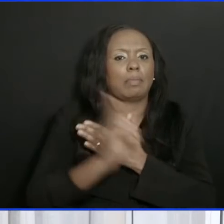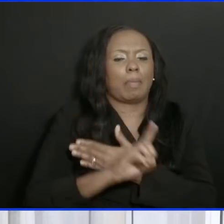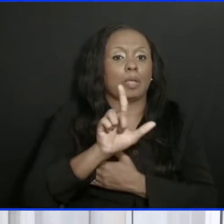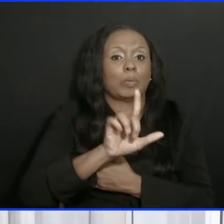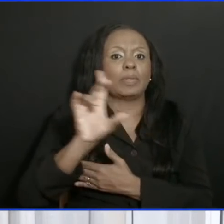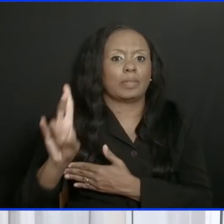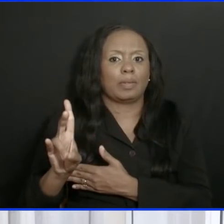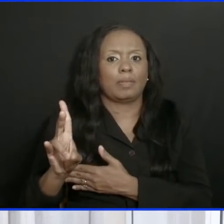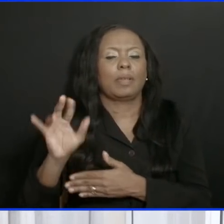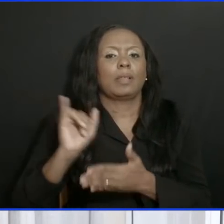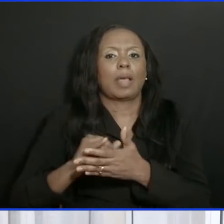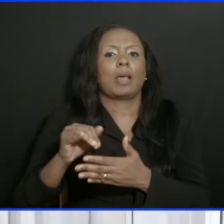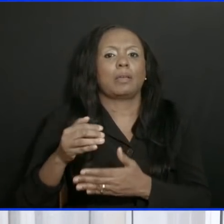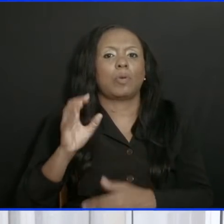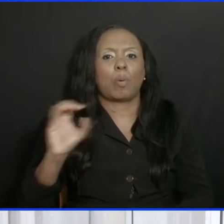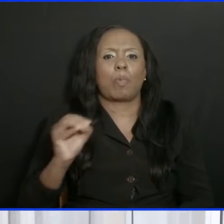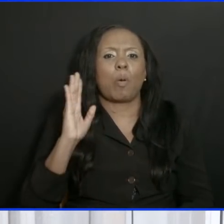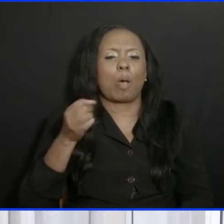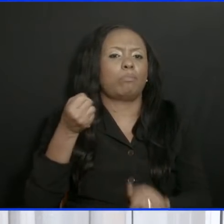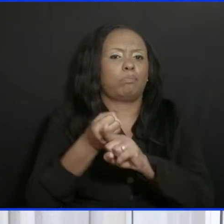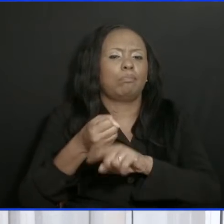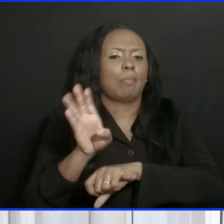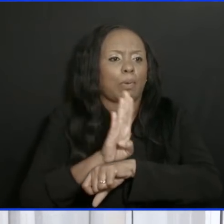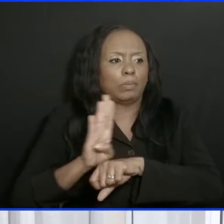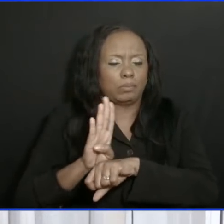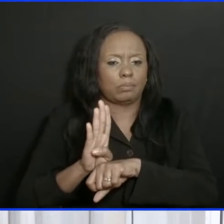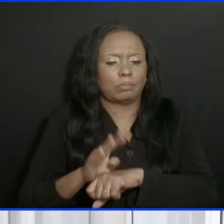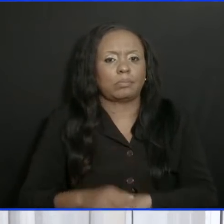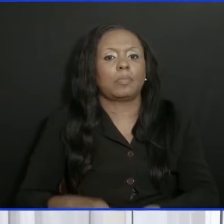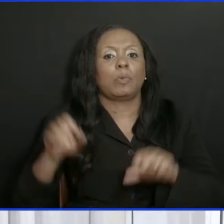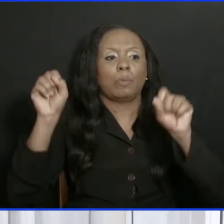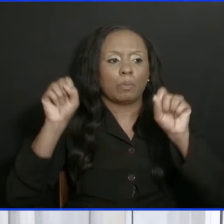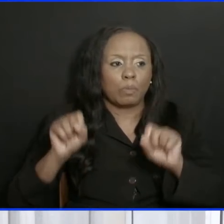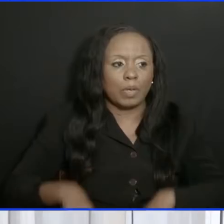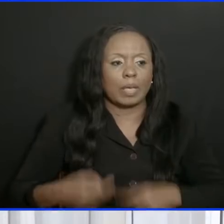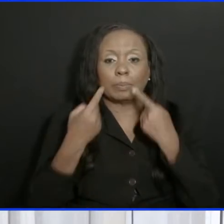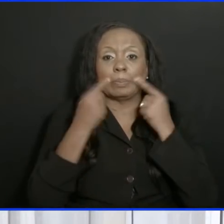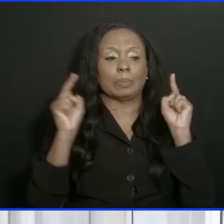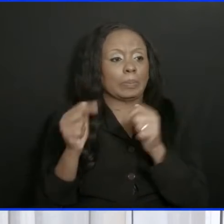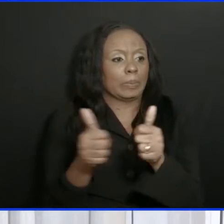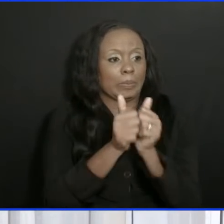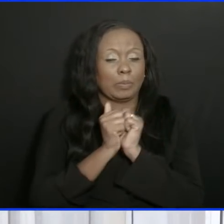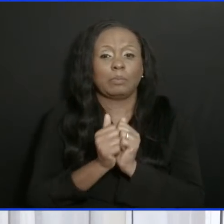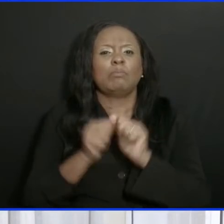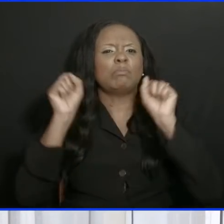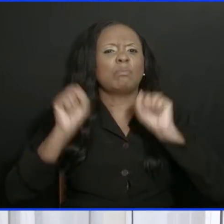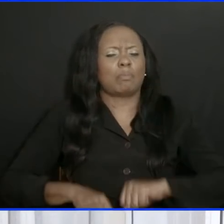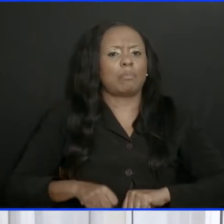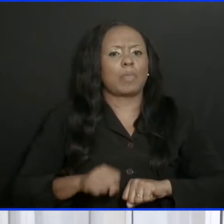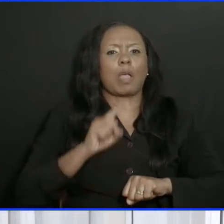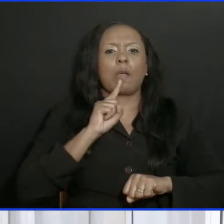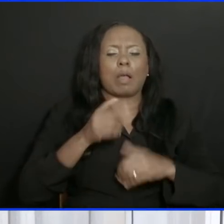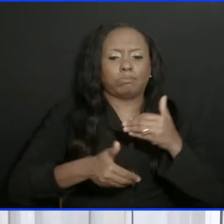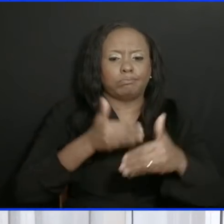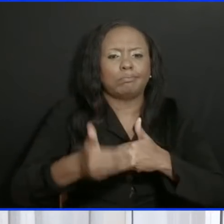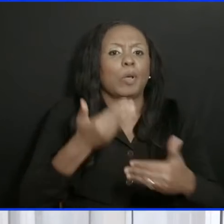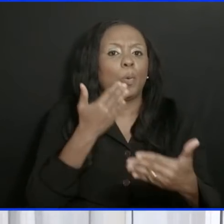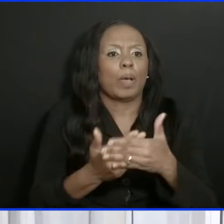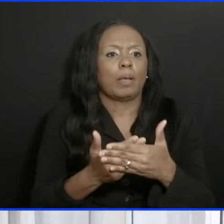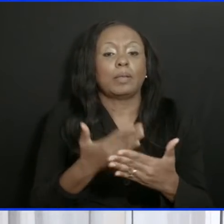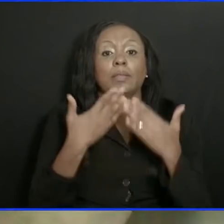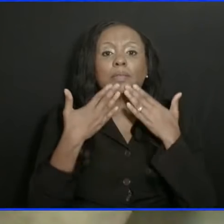view that it was coming. We believe that we can do this together, and we believe that we can do this well. Thank you very